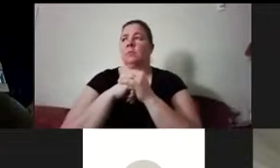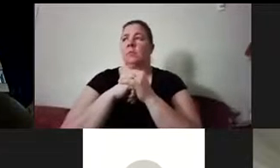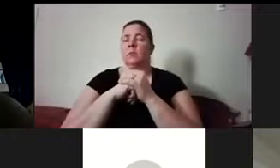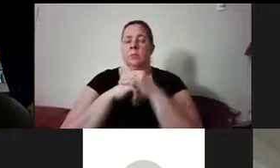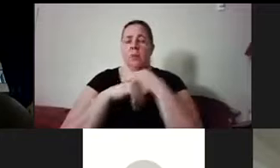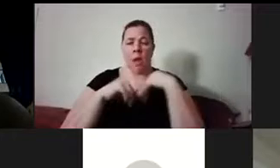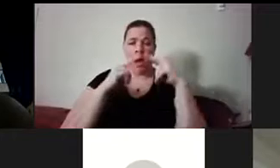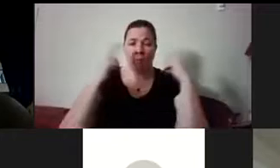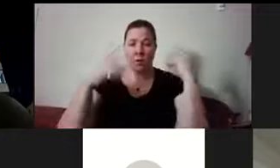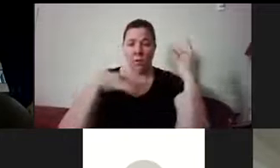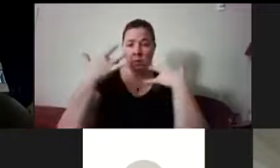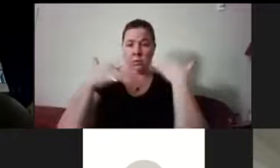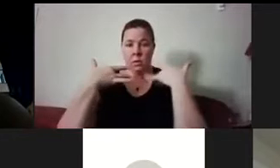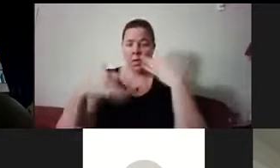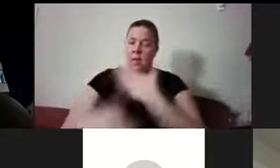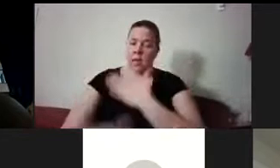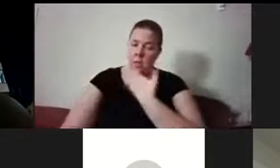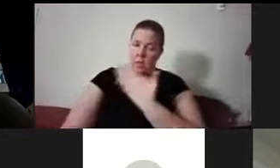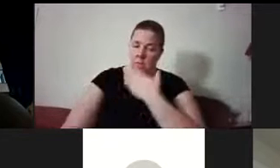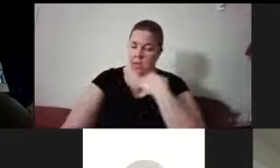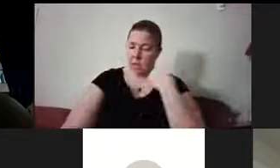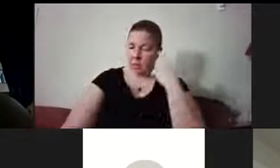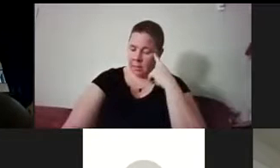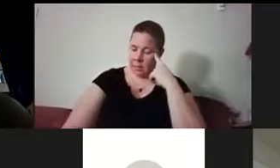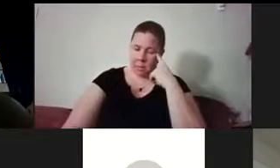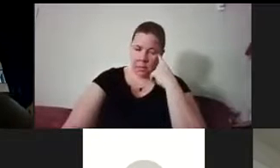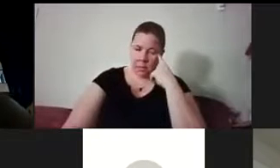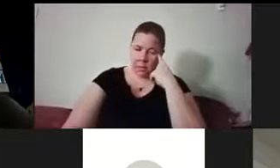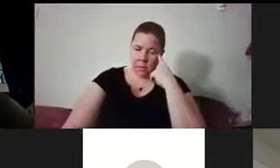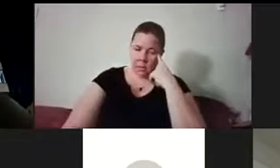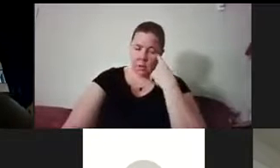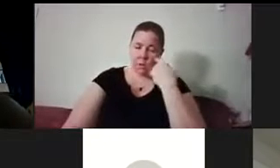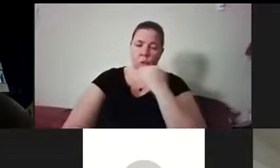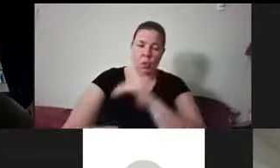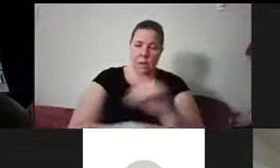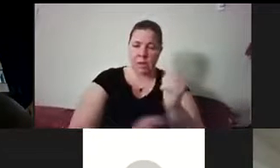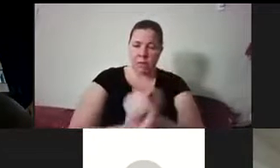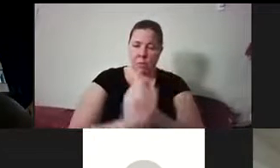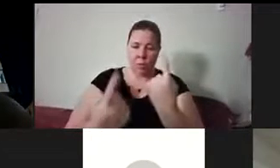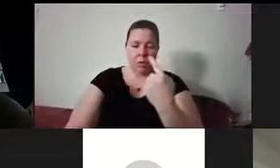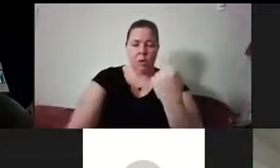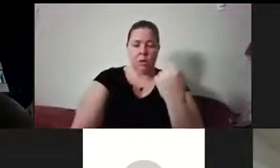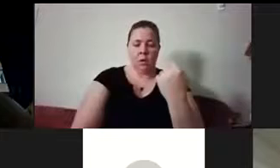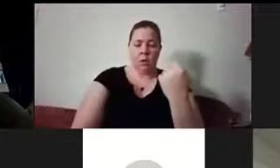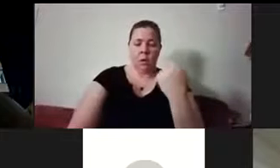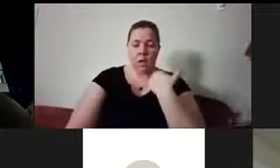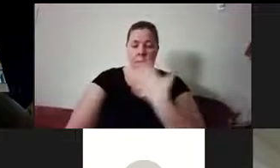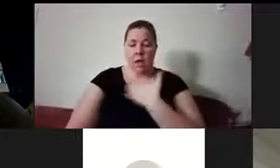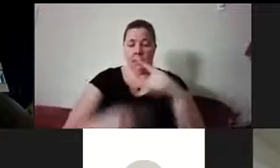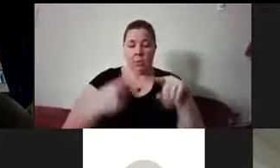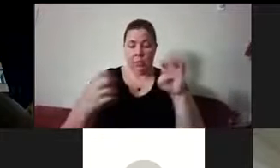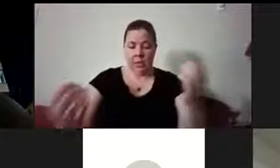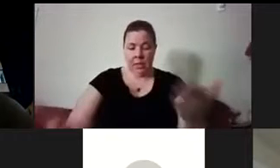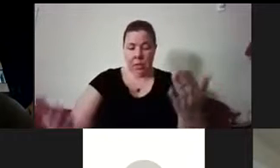I'm very excited. I'm happy. I think, good evening, everyone. I'm happy to be here. I think